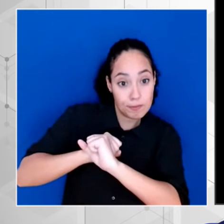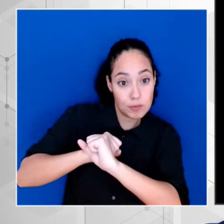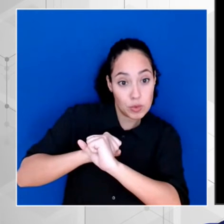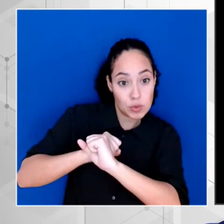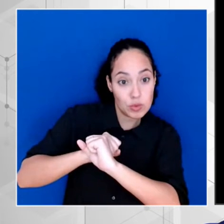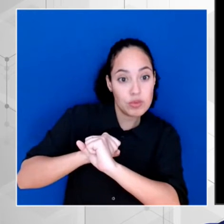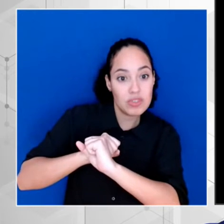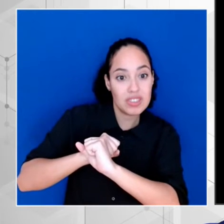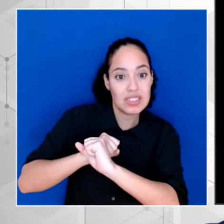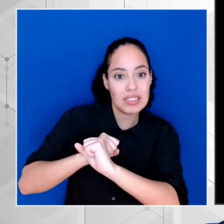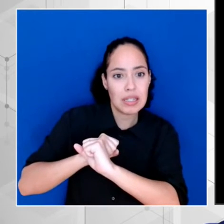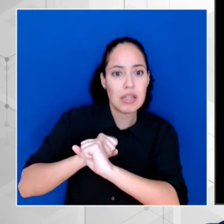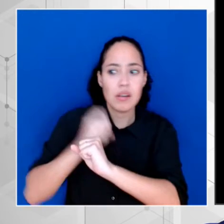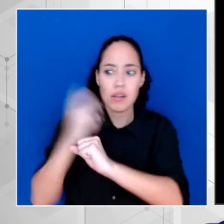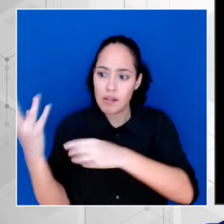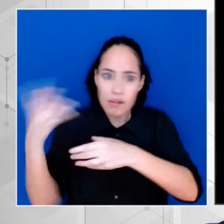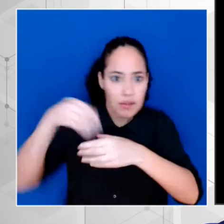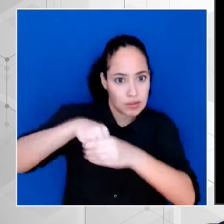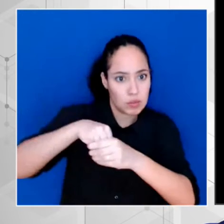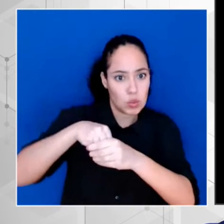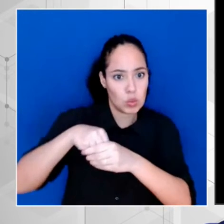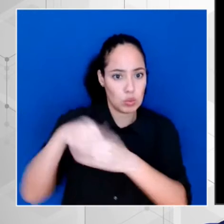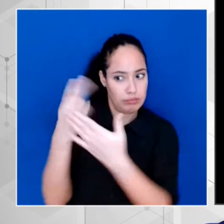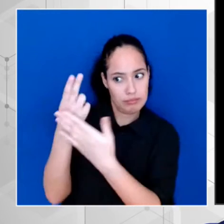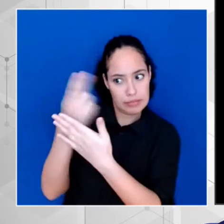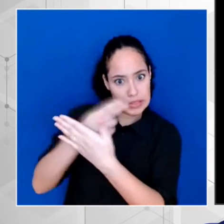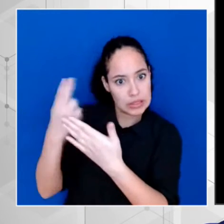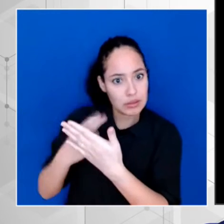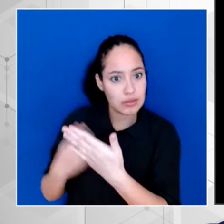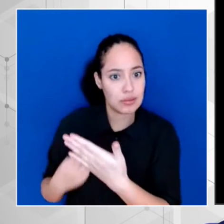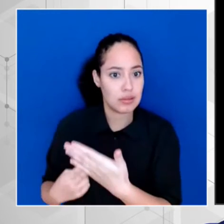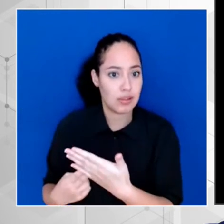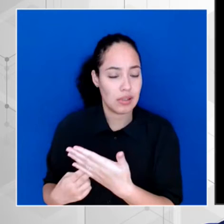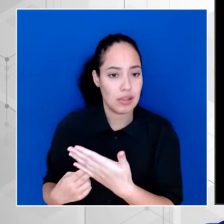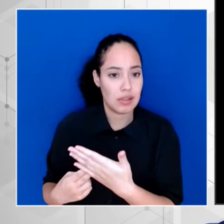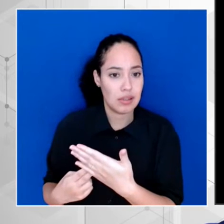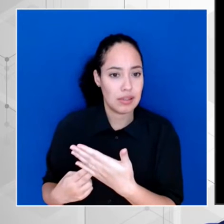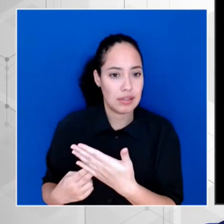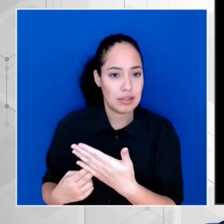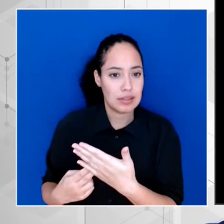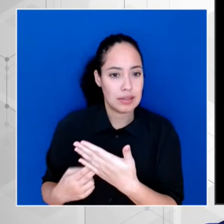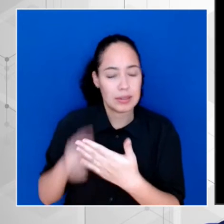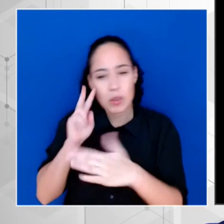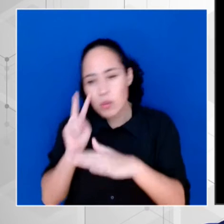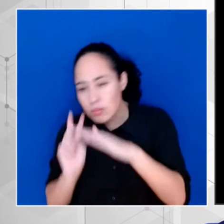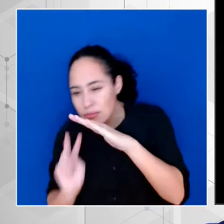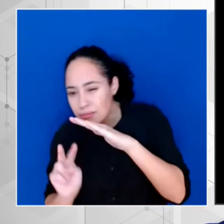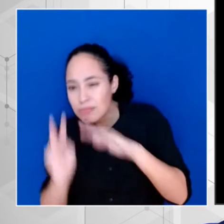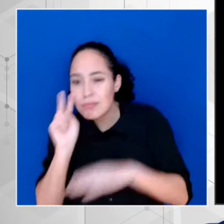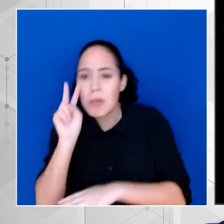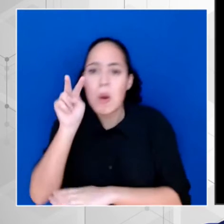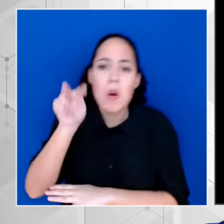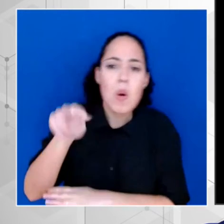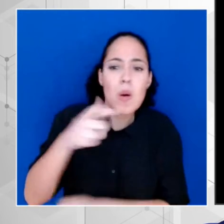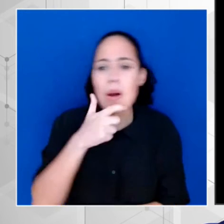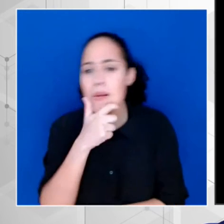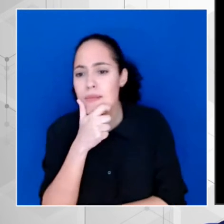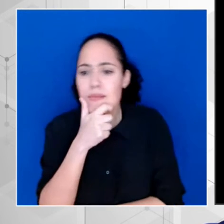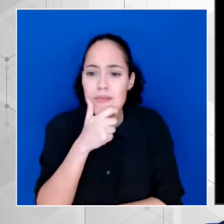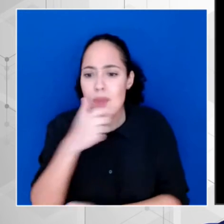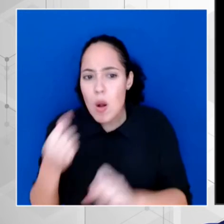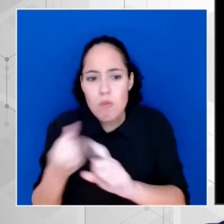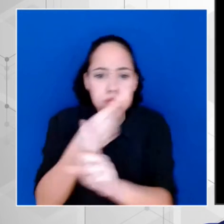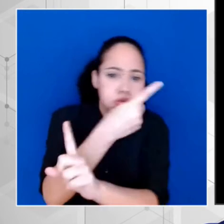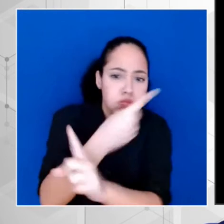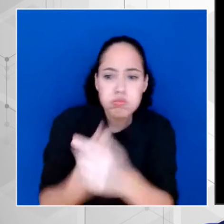we are human. Try to think ahead about what could go wrong. And if I want to put this very oversimplified,